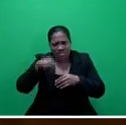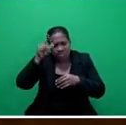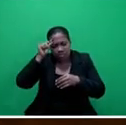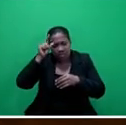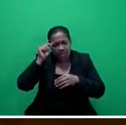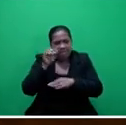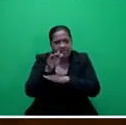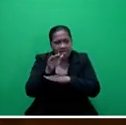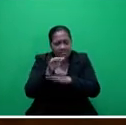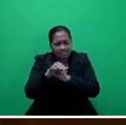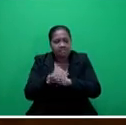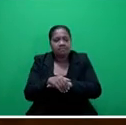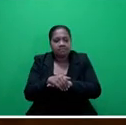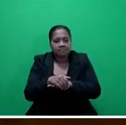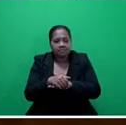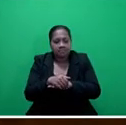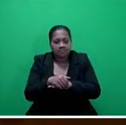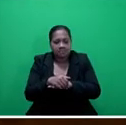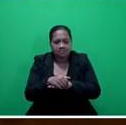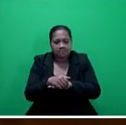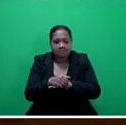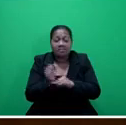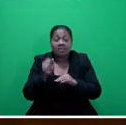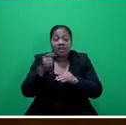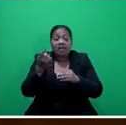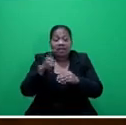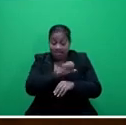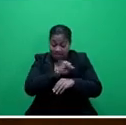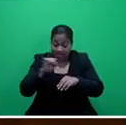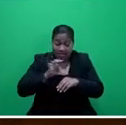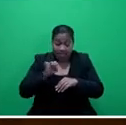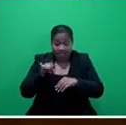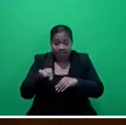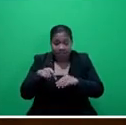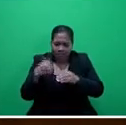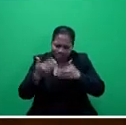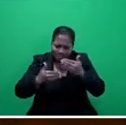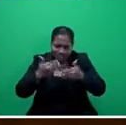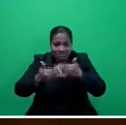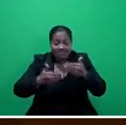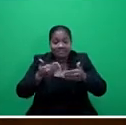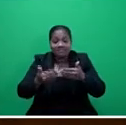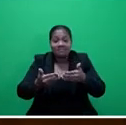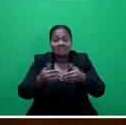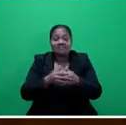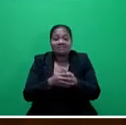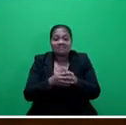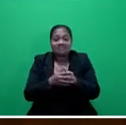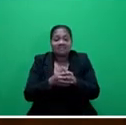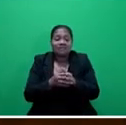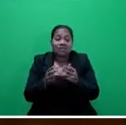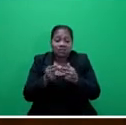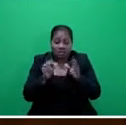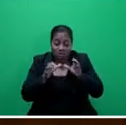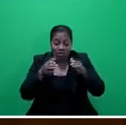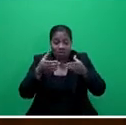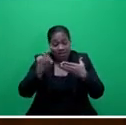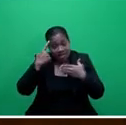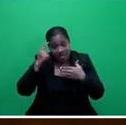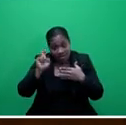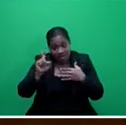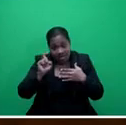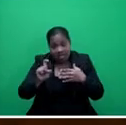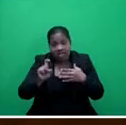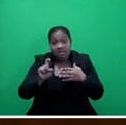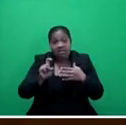Bainimarama, and his staff for their assistance in the review process. I also extend my gratitude to the committee colleague, namely Honourable